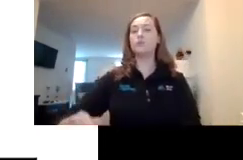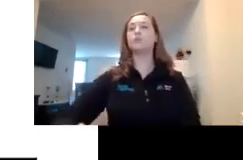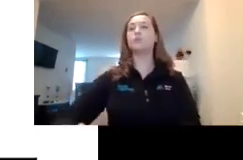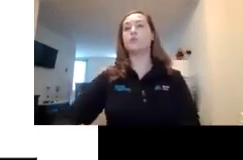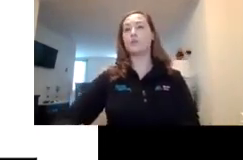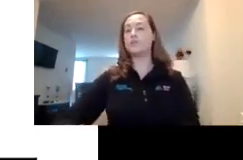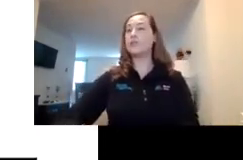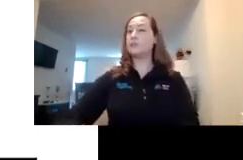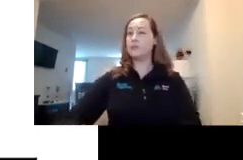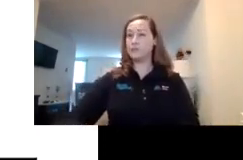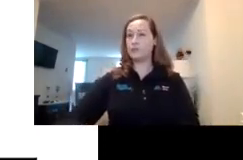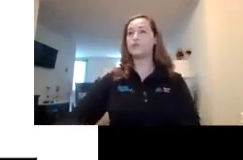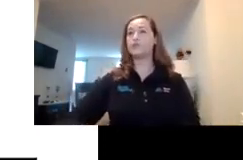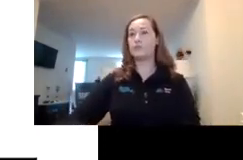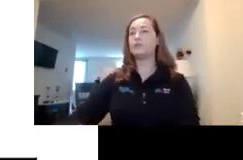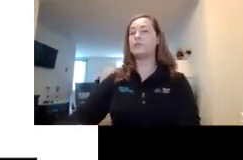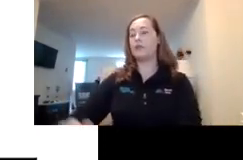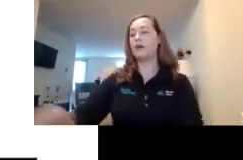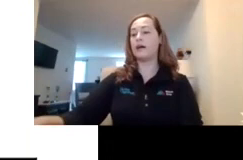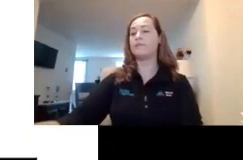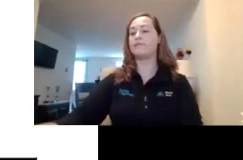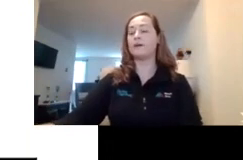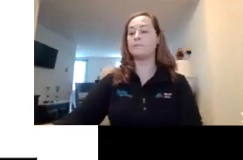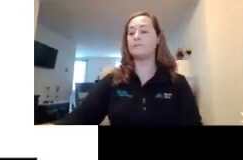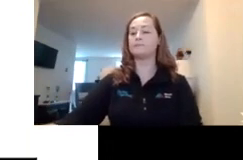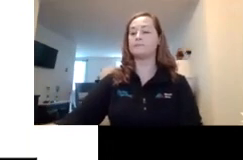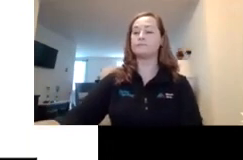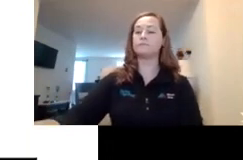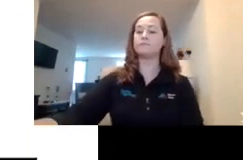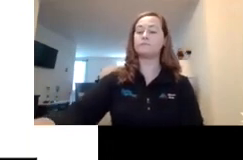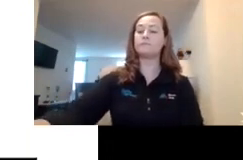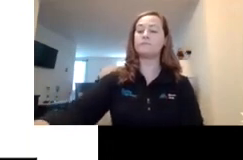you should call nursing administration. They have